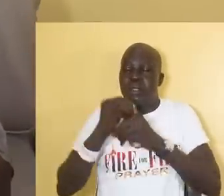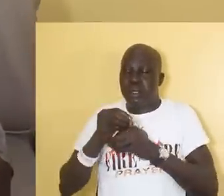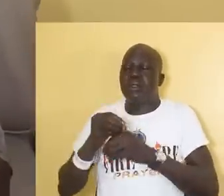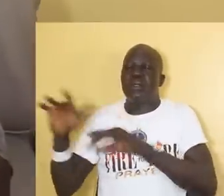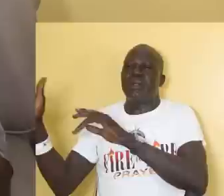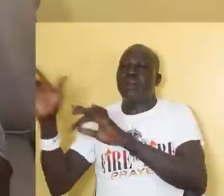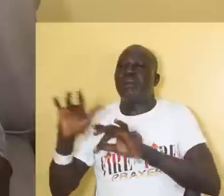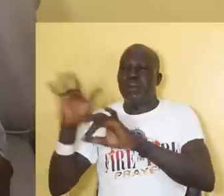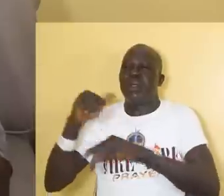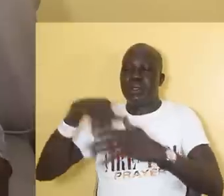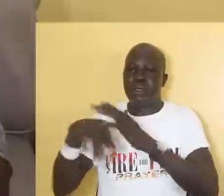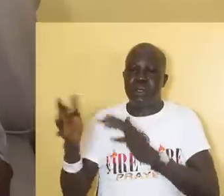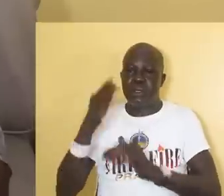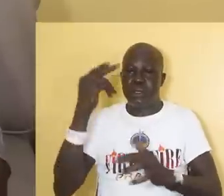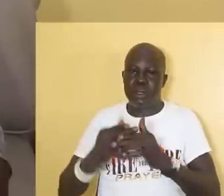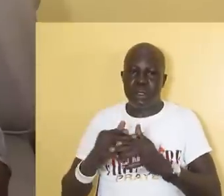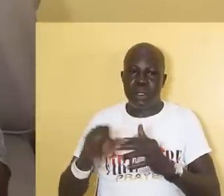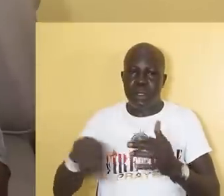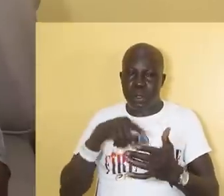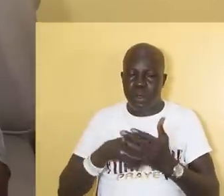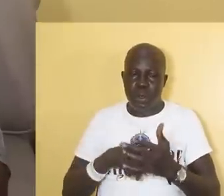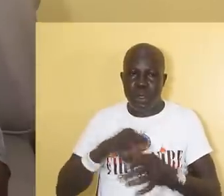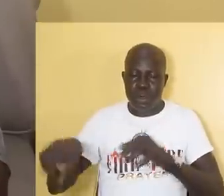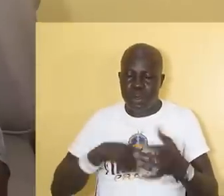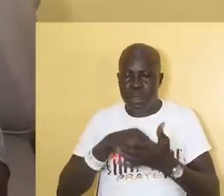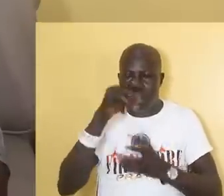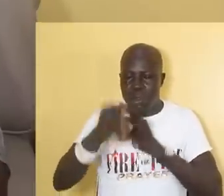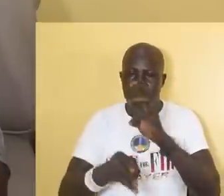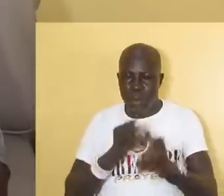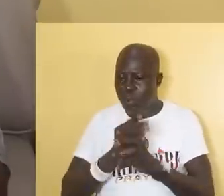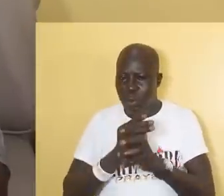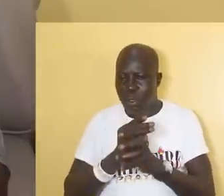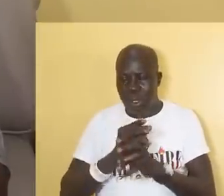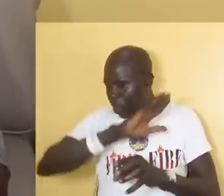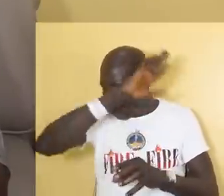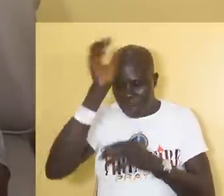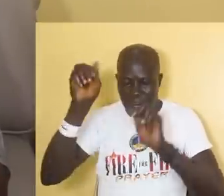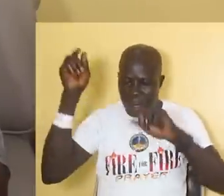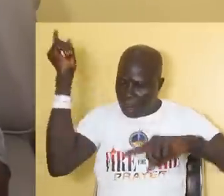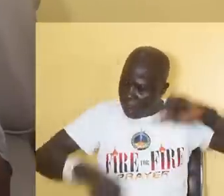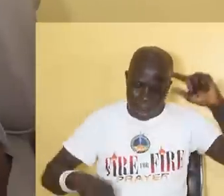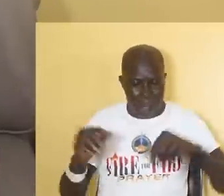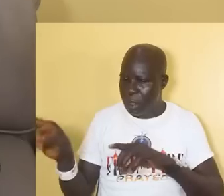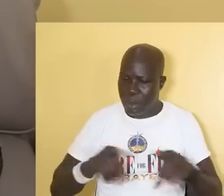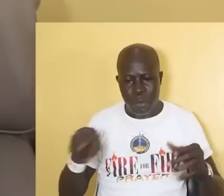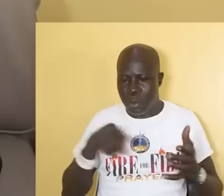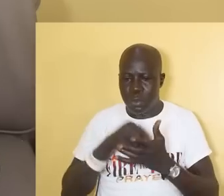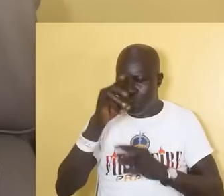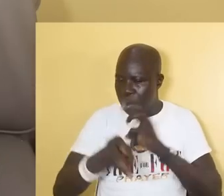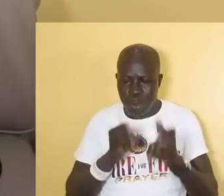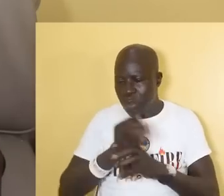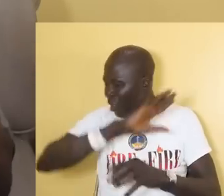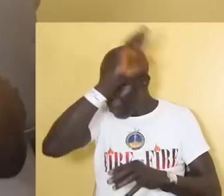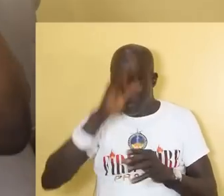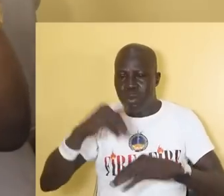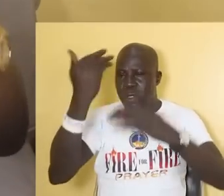Don't forget. Taye Lansing. We are doing this word. Ah, listen, come on. We can't do this word. I'm not going to ever. Let's